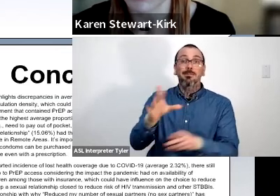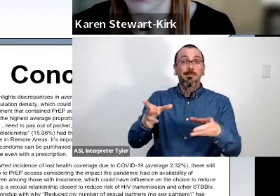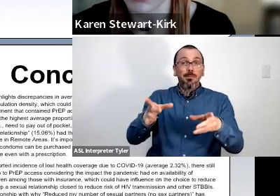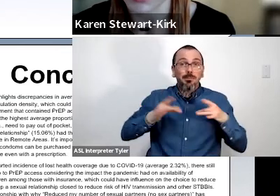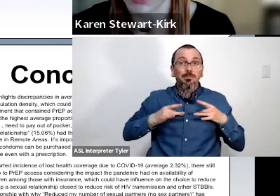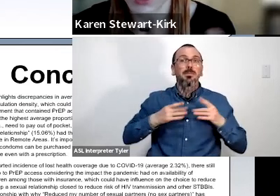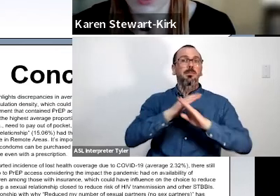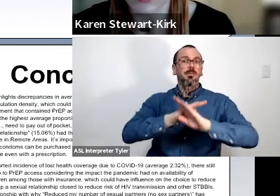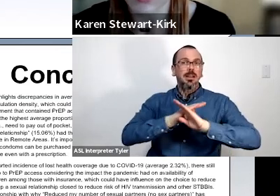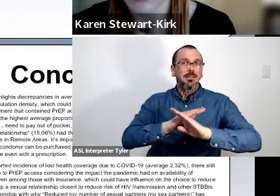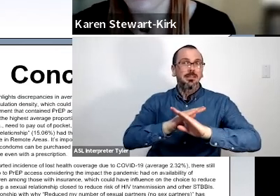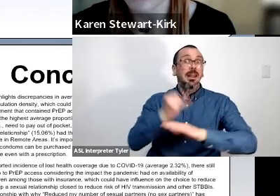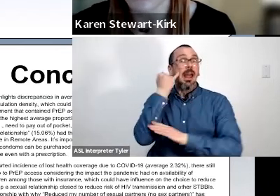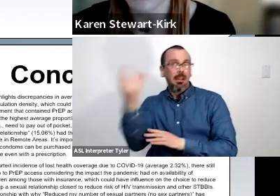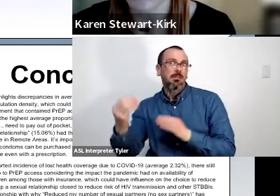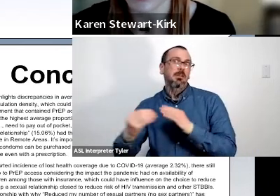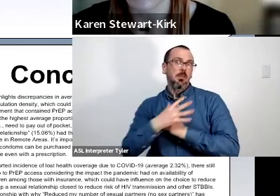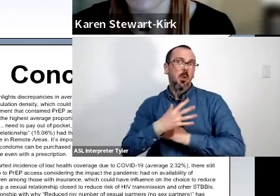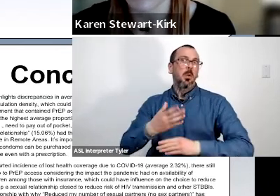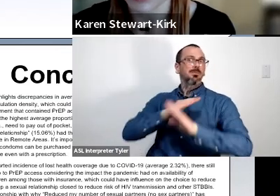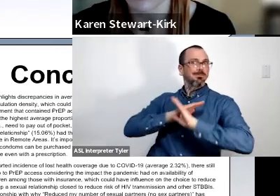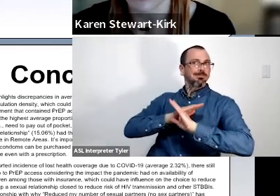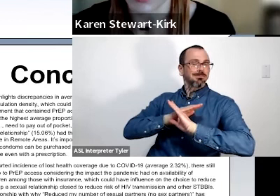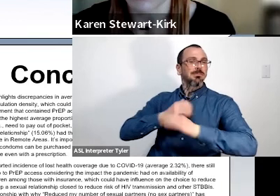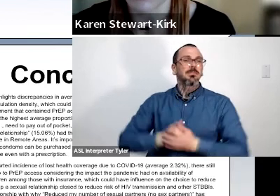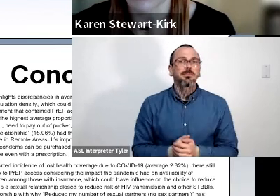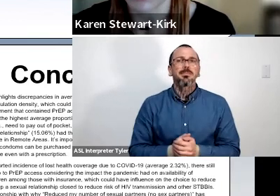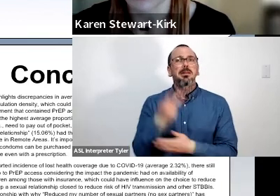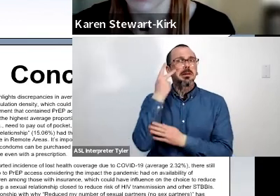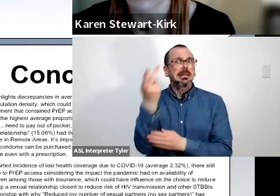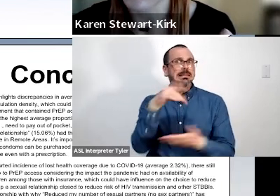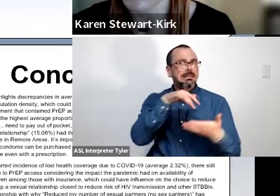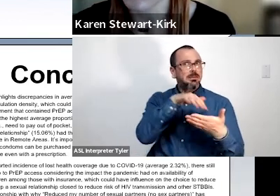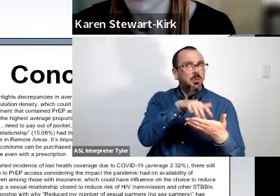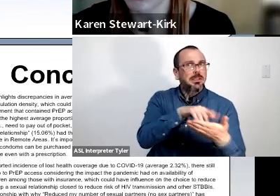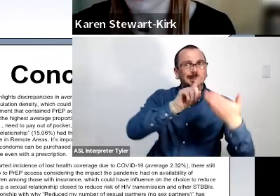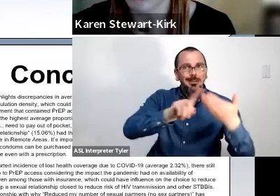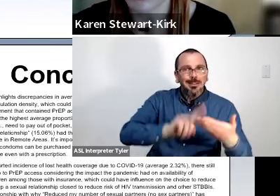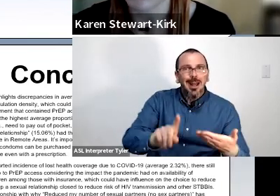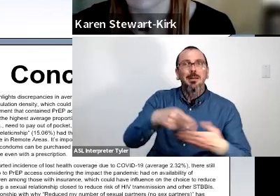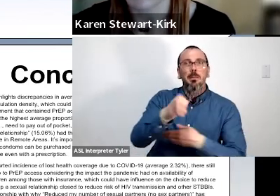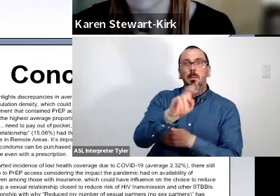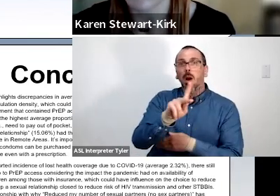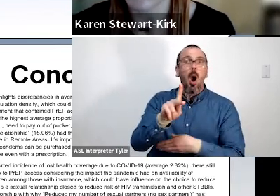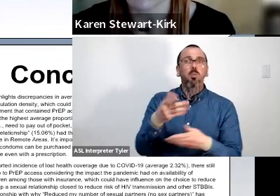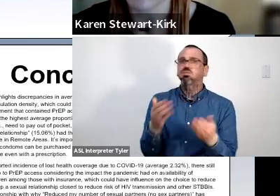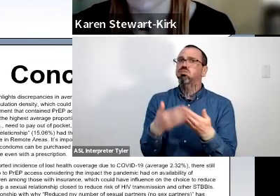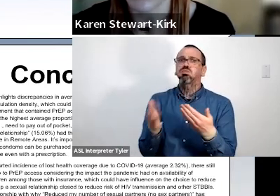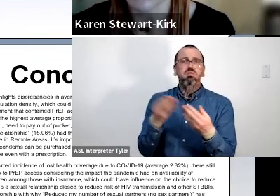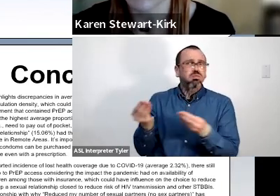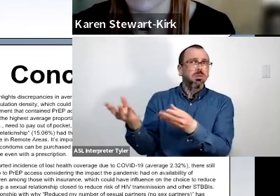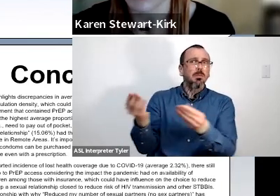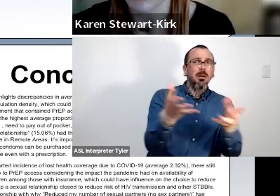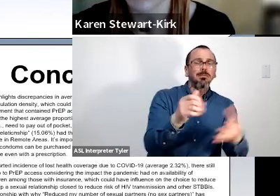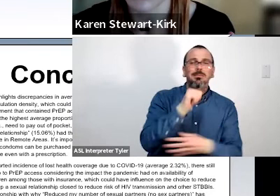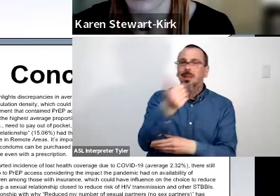upon exposure. However, studies continue to highlight suboptimal access to PrEP. Structural barriers that have been previously shown to